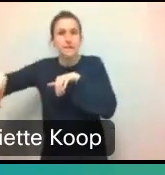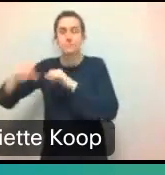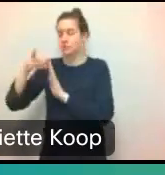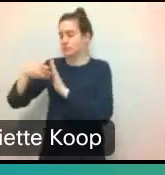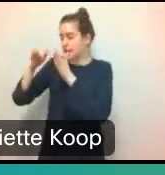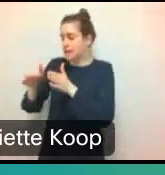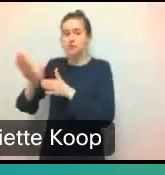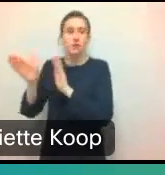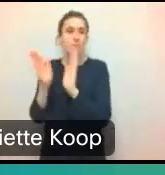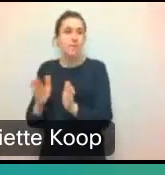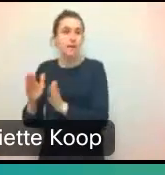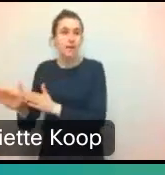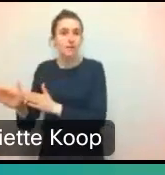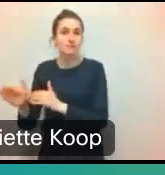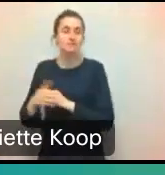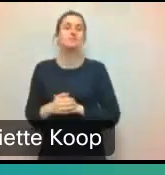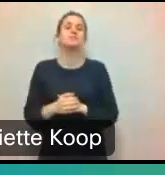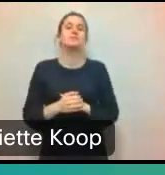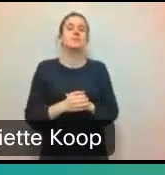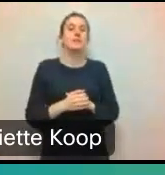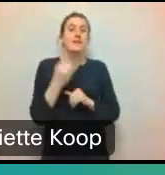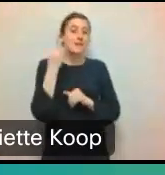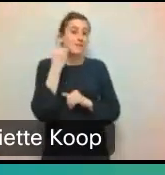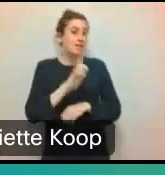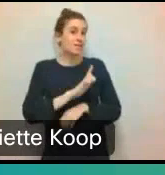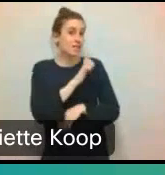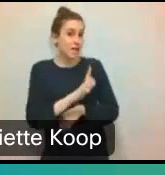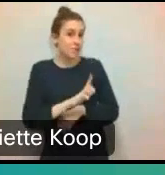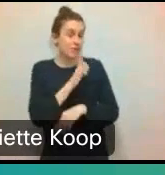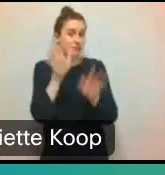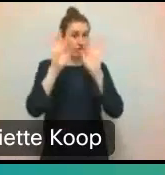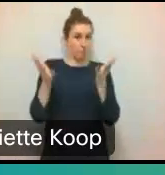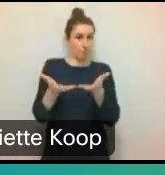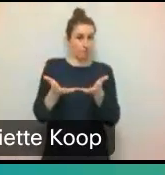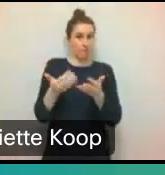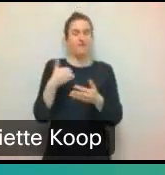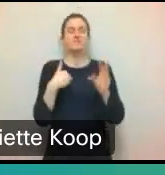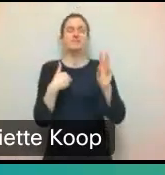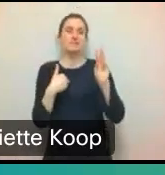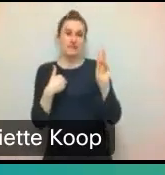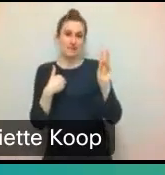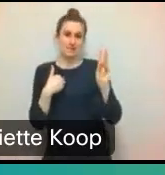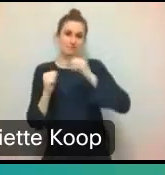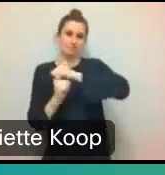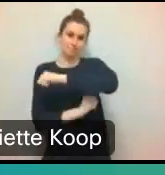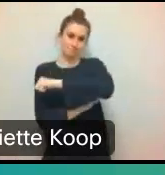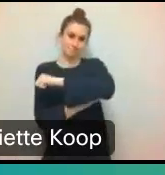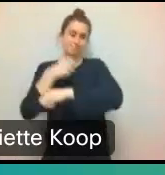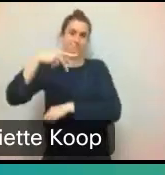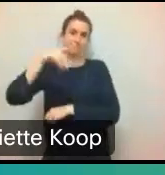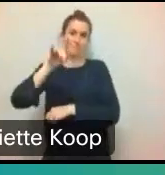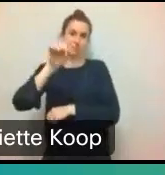plans. And when libraries talk about information frameworks, we have 6 pillars that we keep in mind when